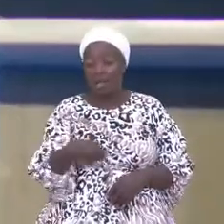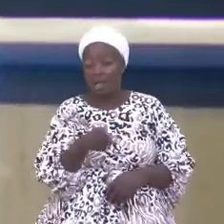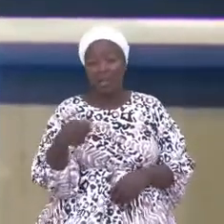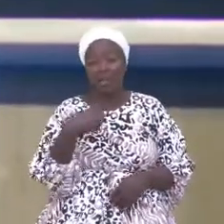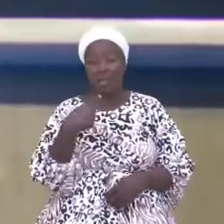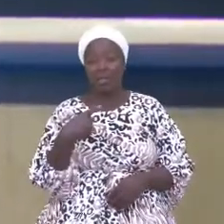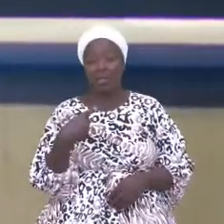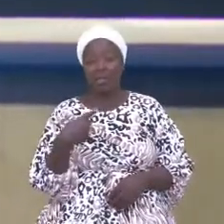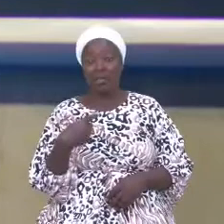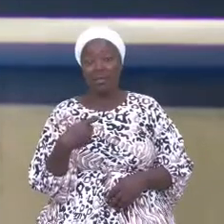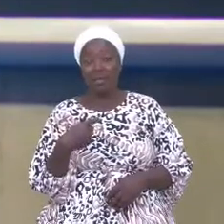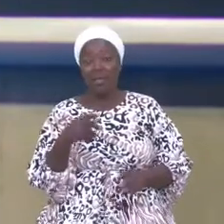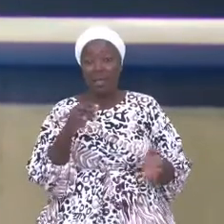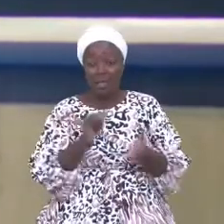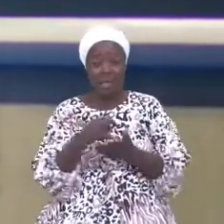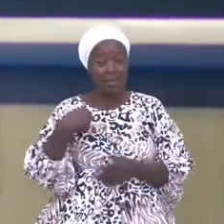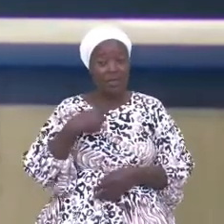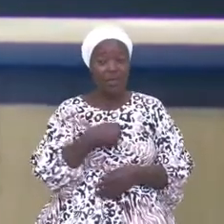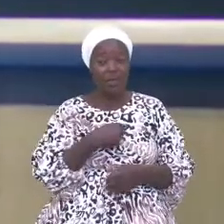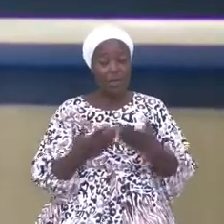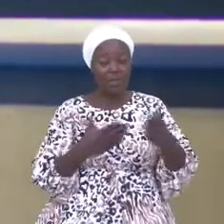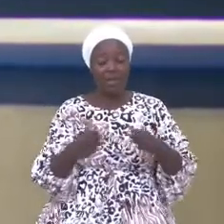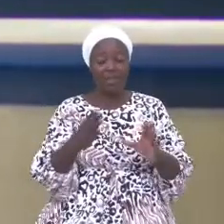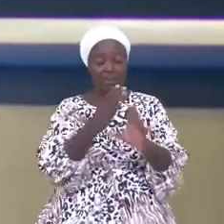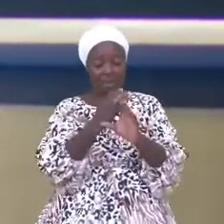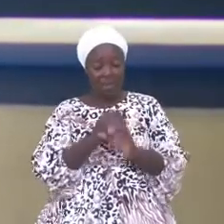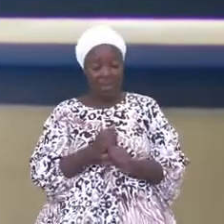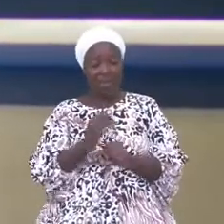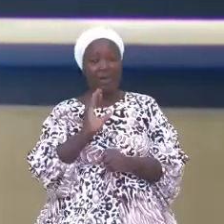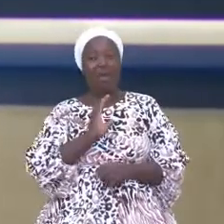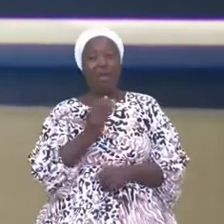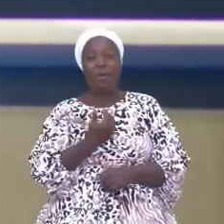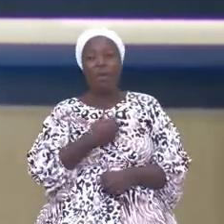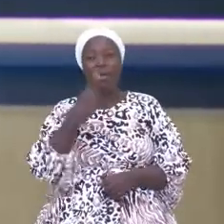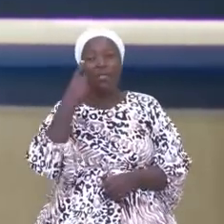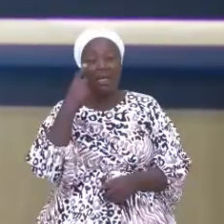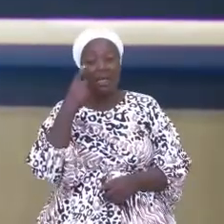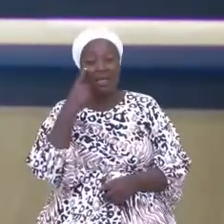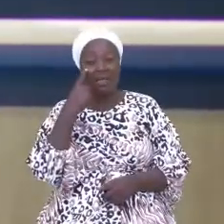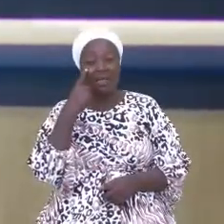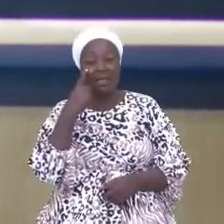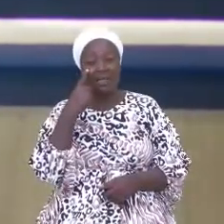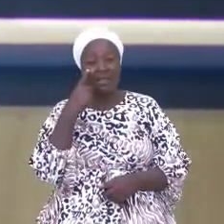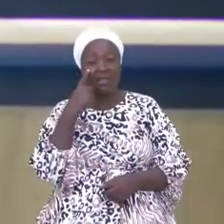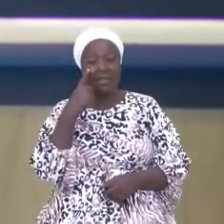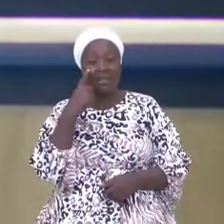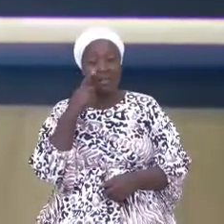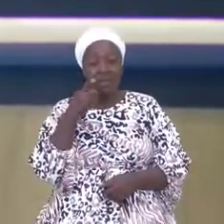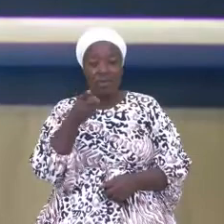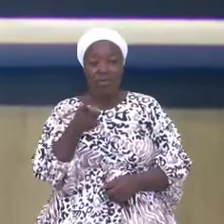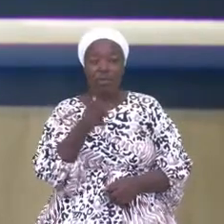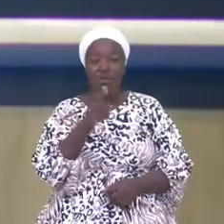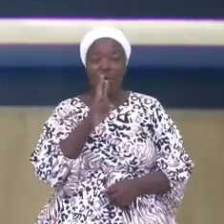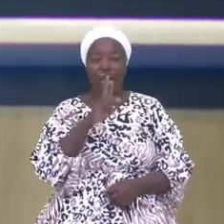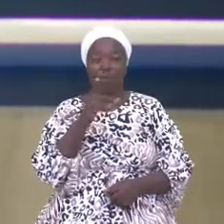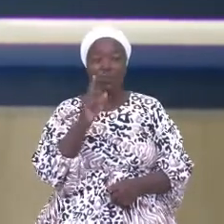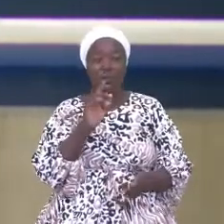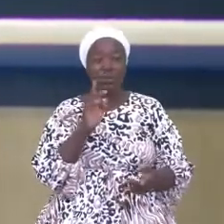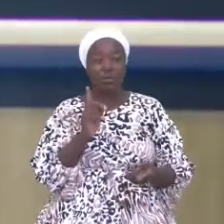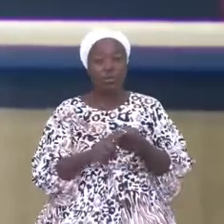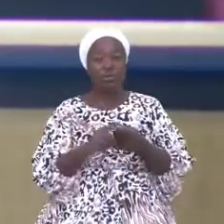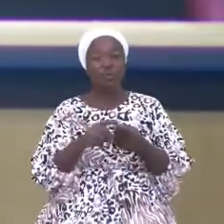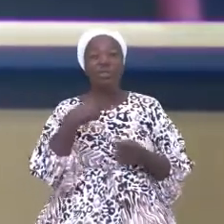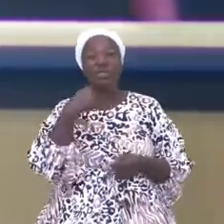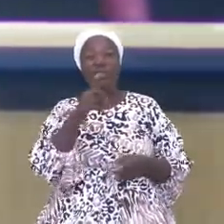said that we might receive our sight. You are the one to mention the problem. Don't wait for